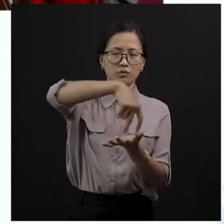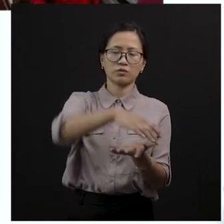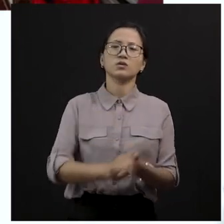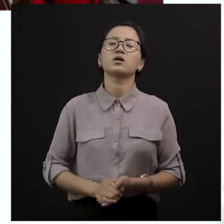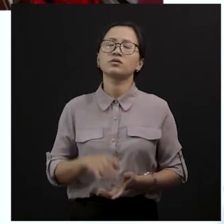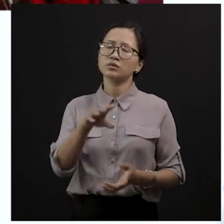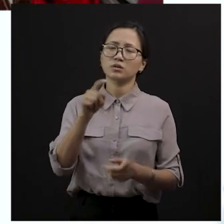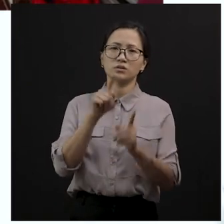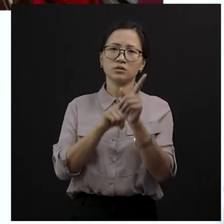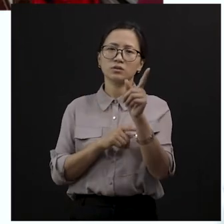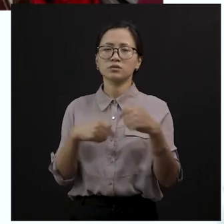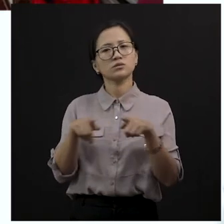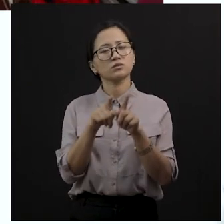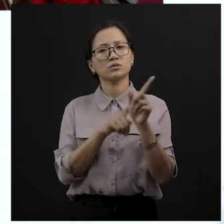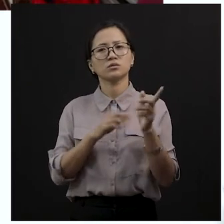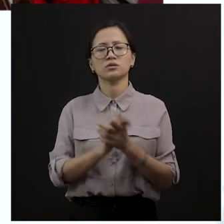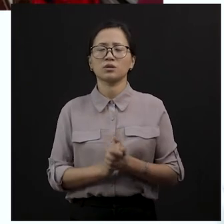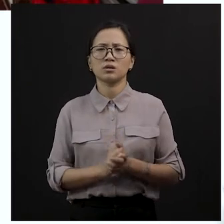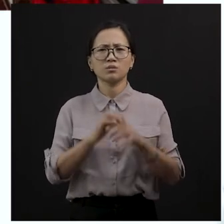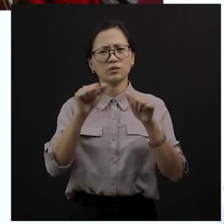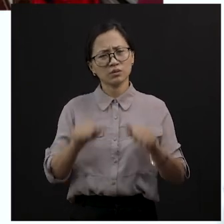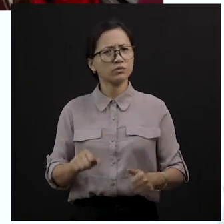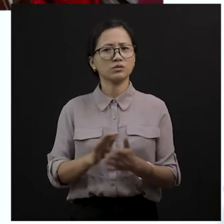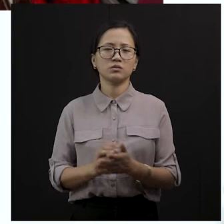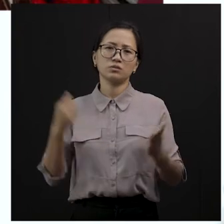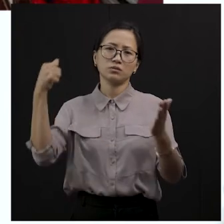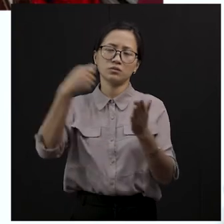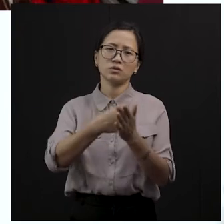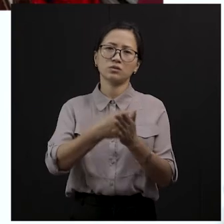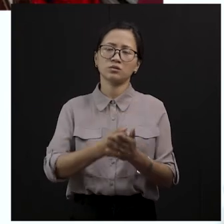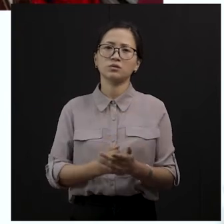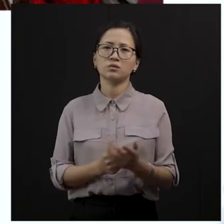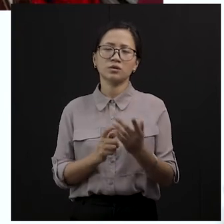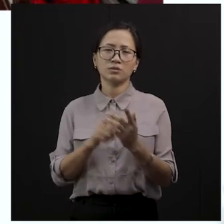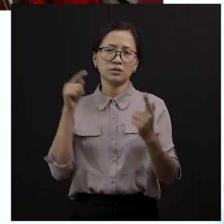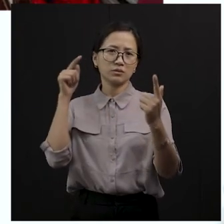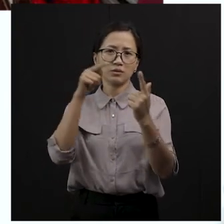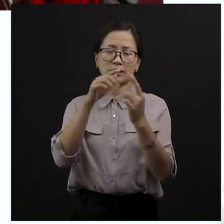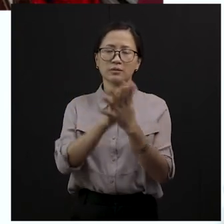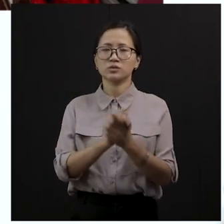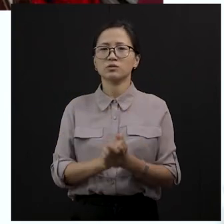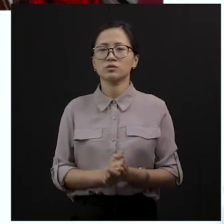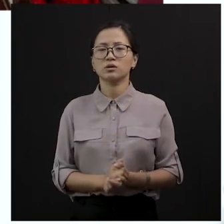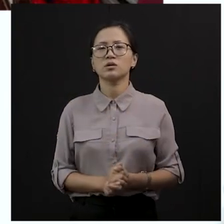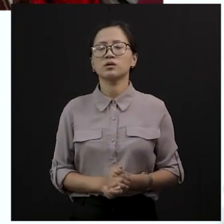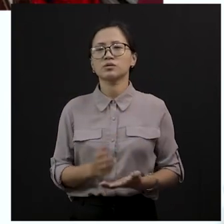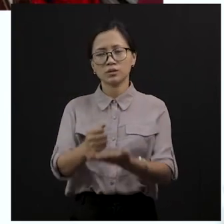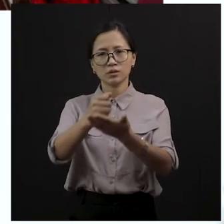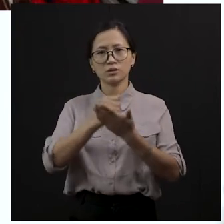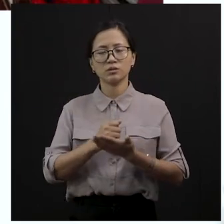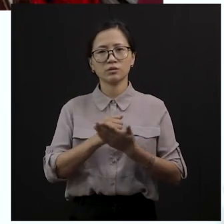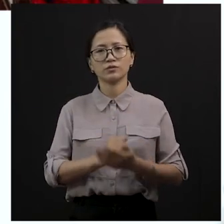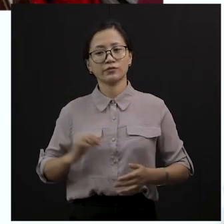years and years, and we never know, I may not be able to reach my destination. But with the help of a flight, I can